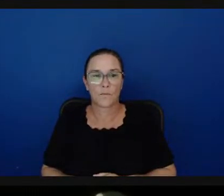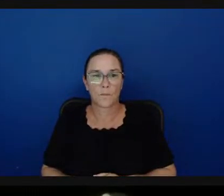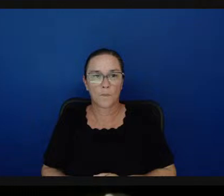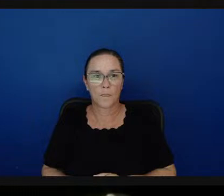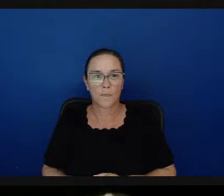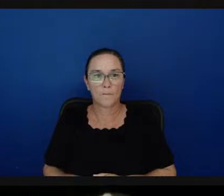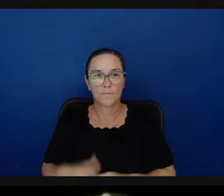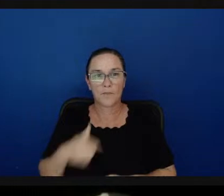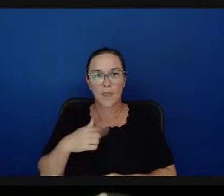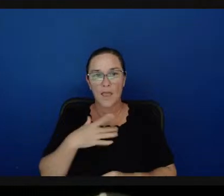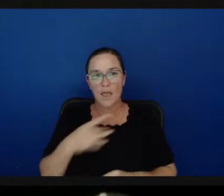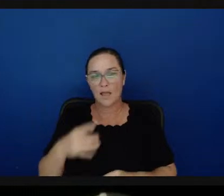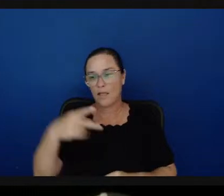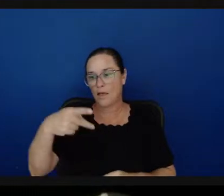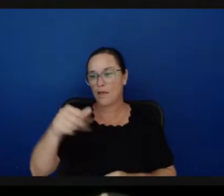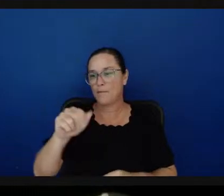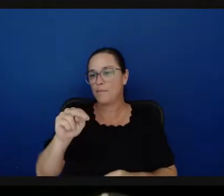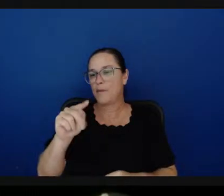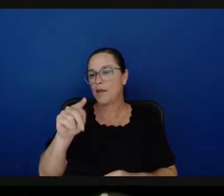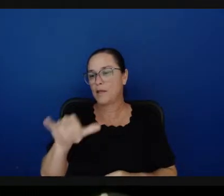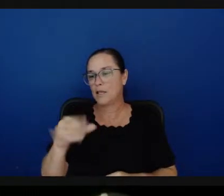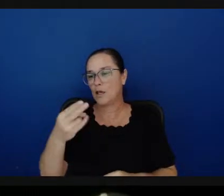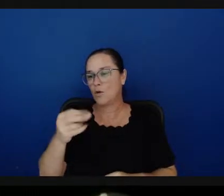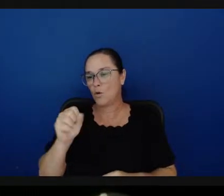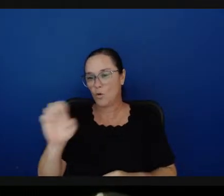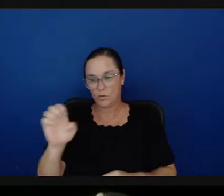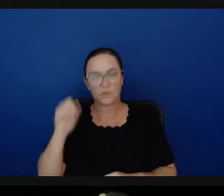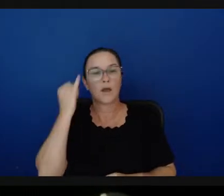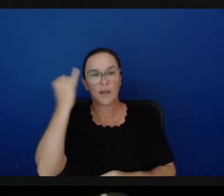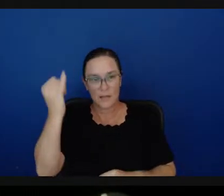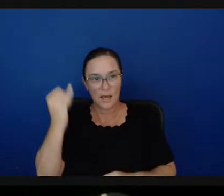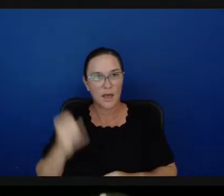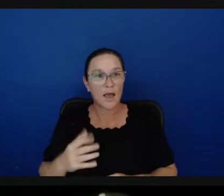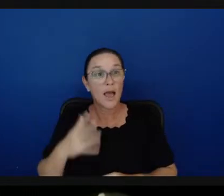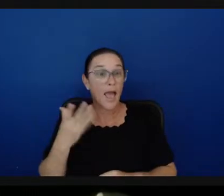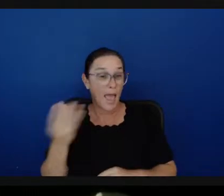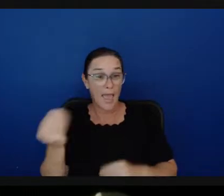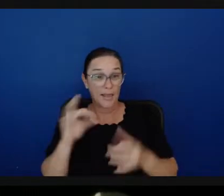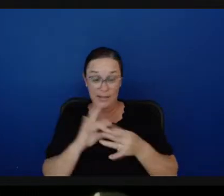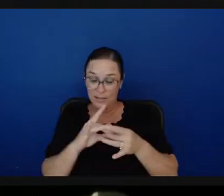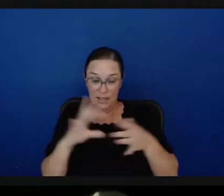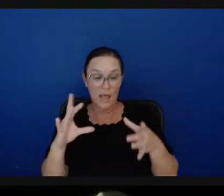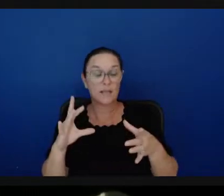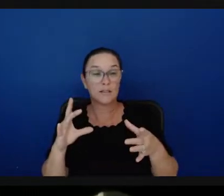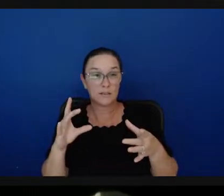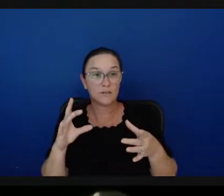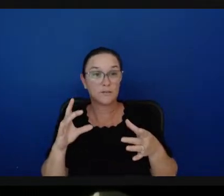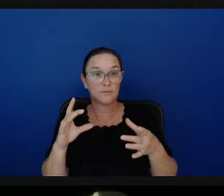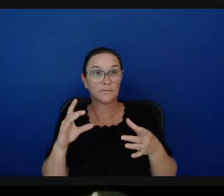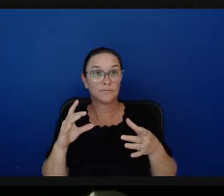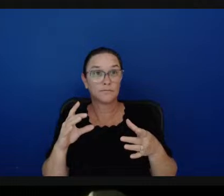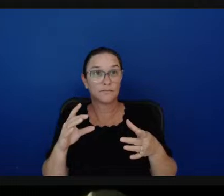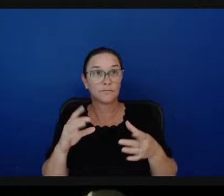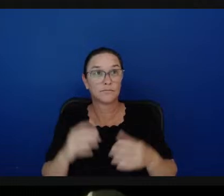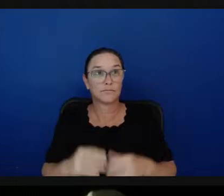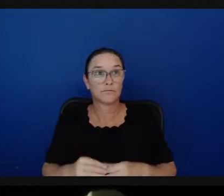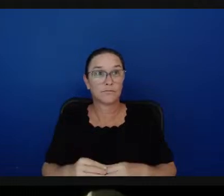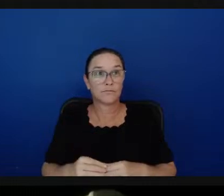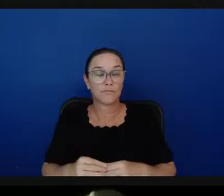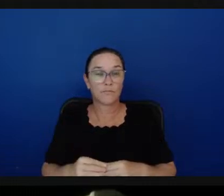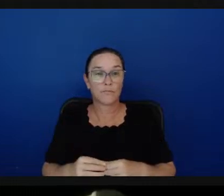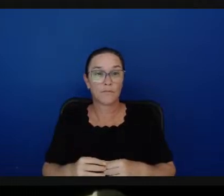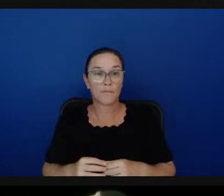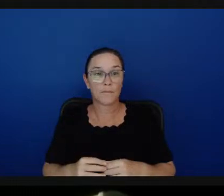I like the pantyhose idea. The pantyhose idea I do like, and even disconnecting your thing. There's some merit to that.